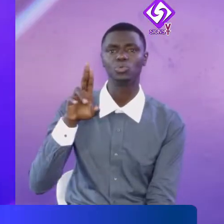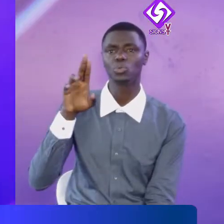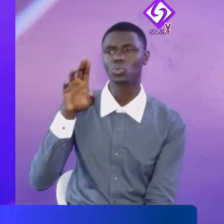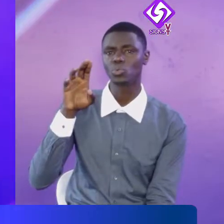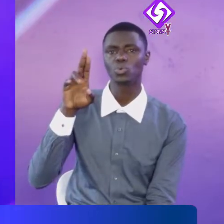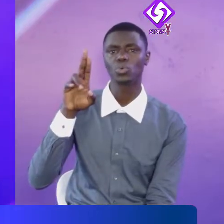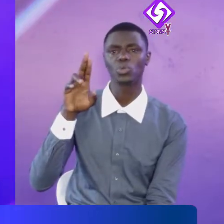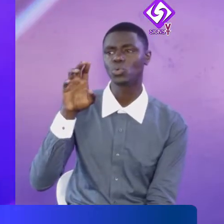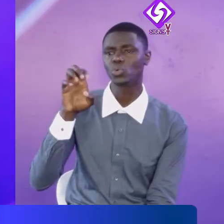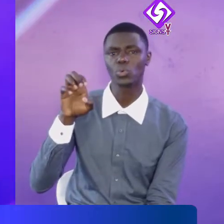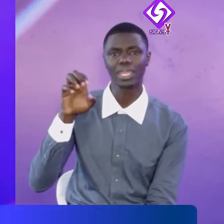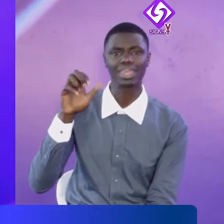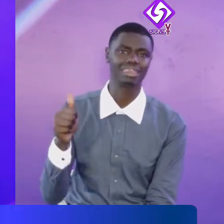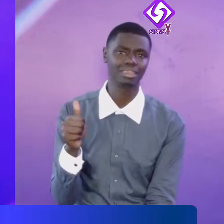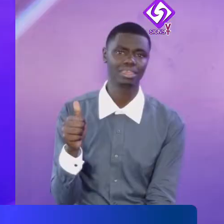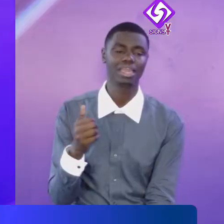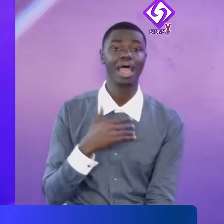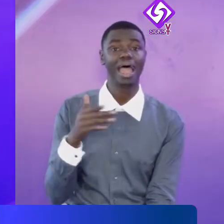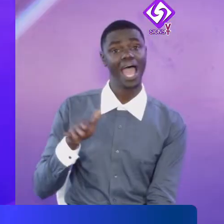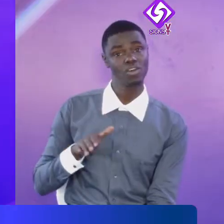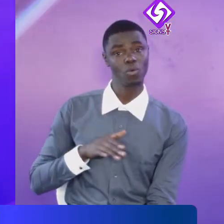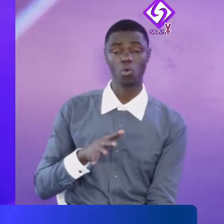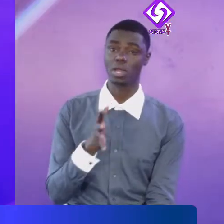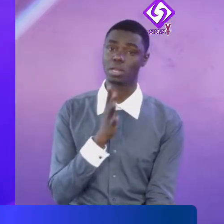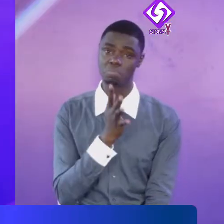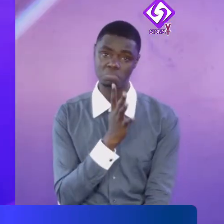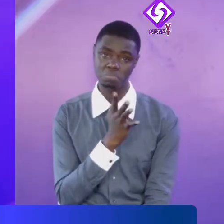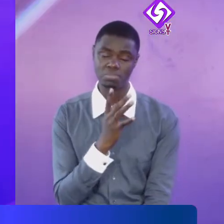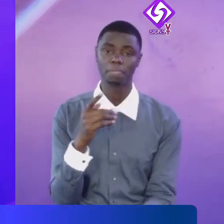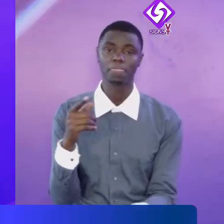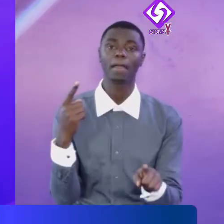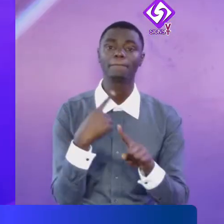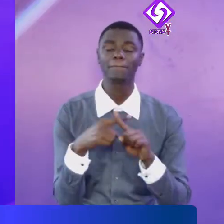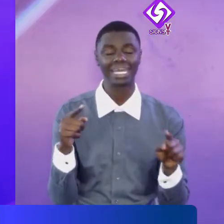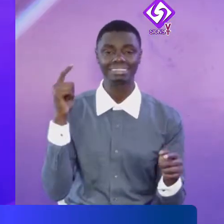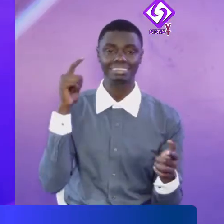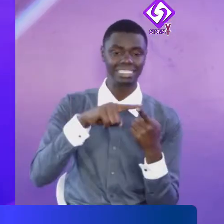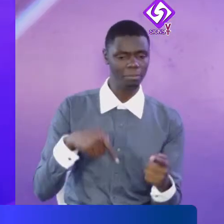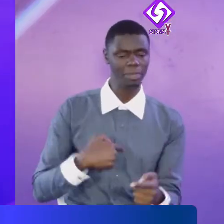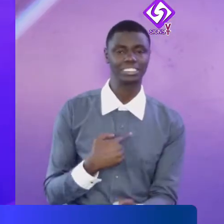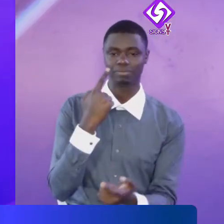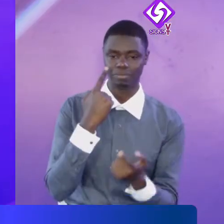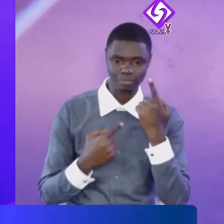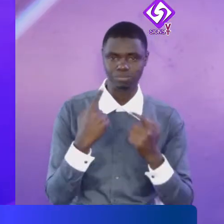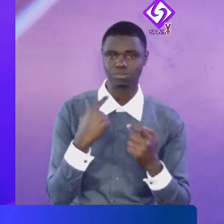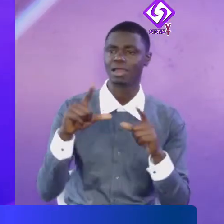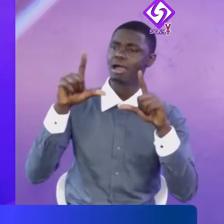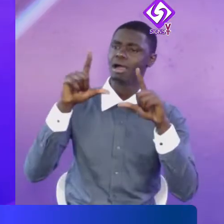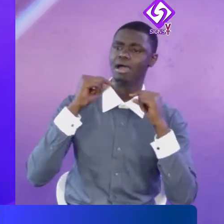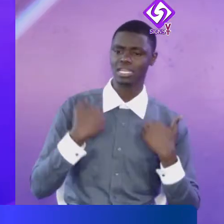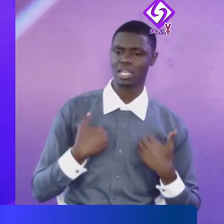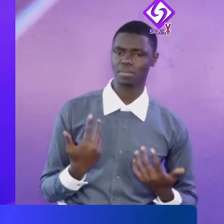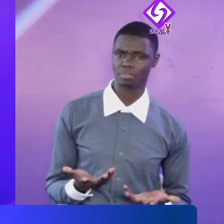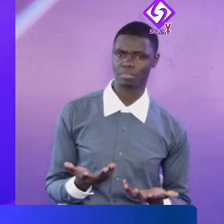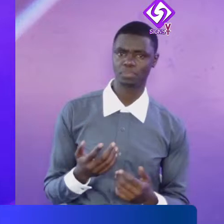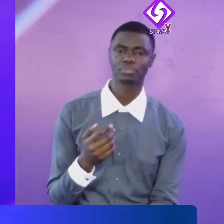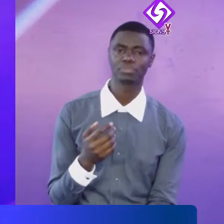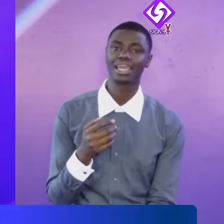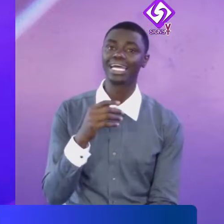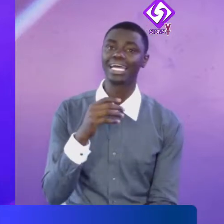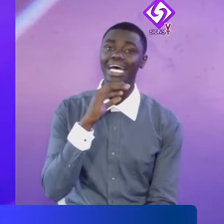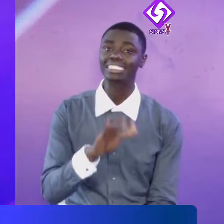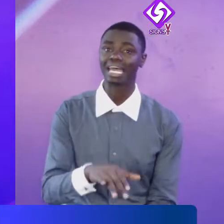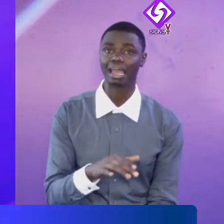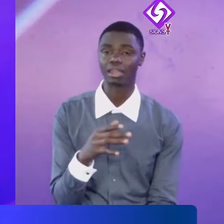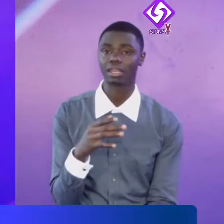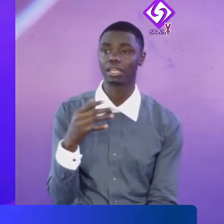thing, there's a woman who spoke until I shedded tears. She told me that her son has just